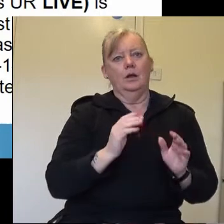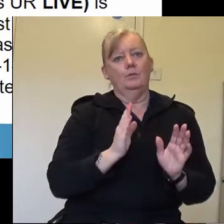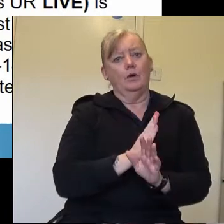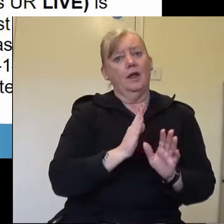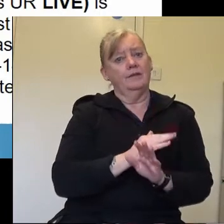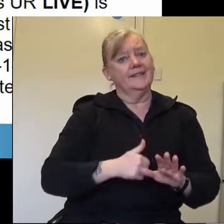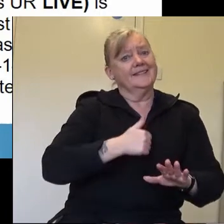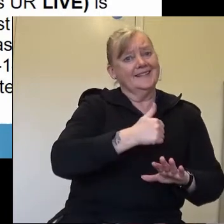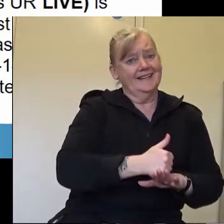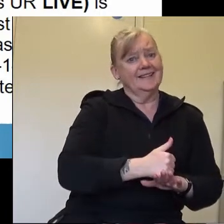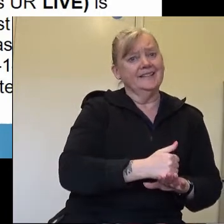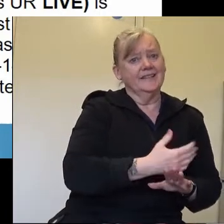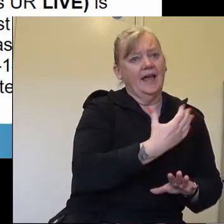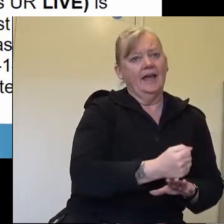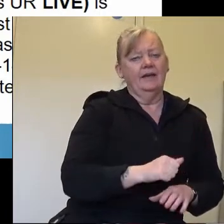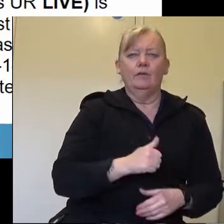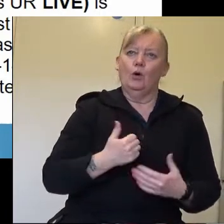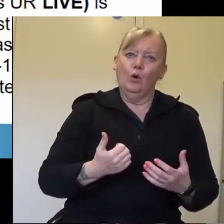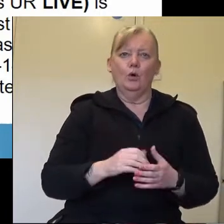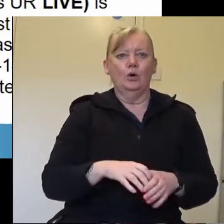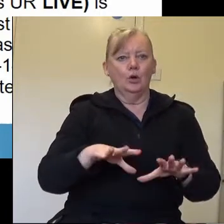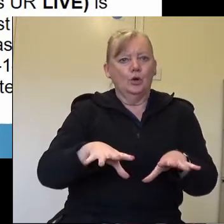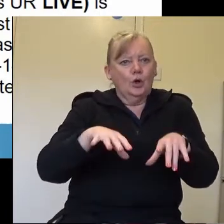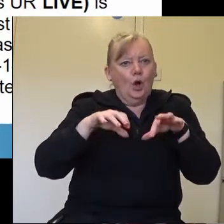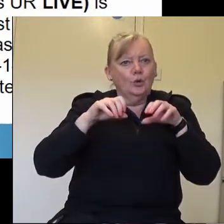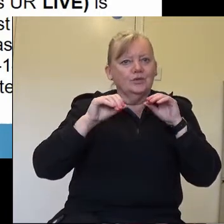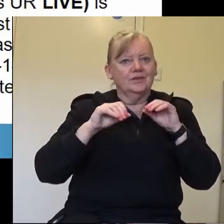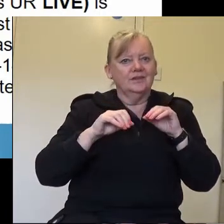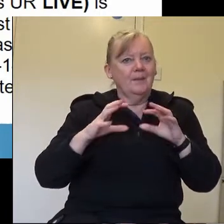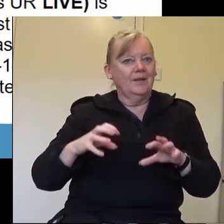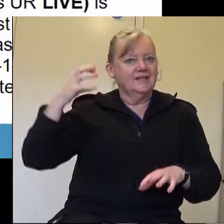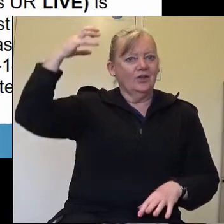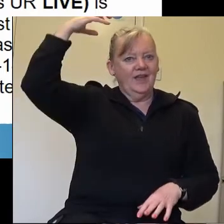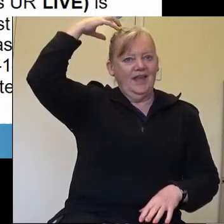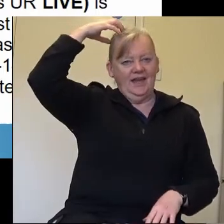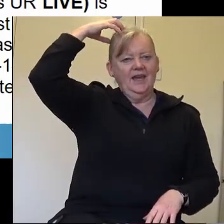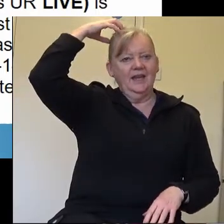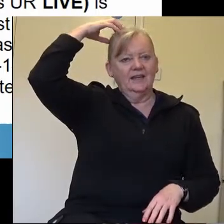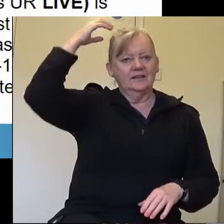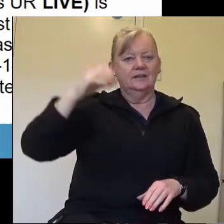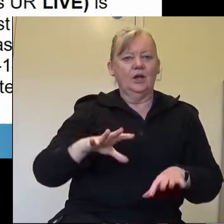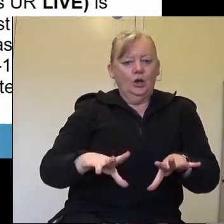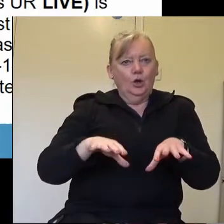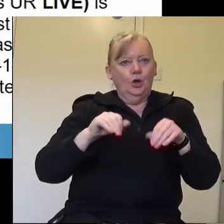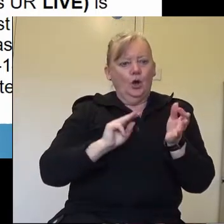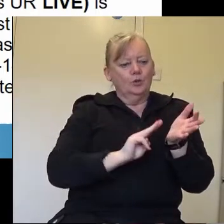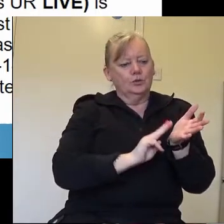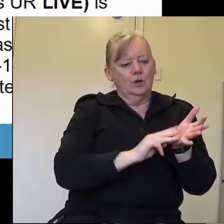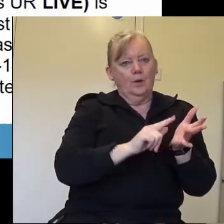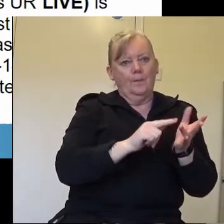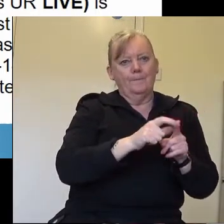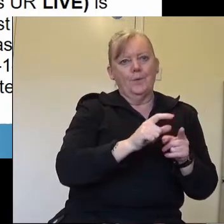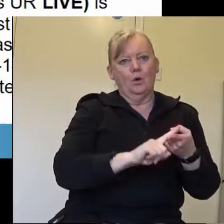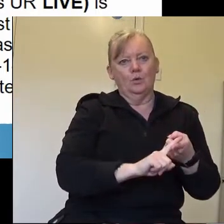either put them on a private or actually put the ghost you see there on top of their